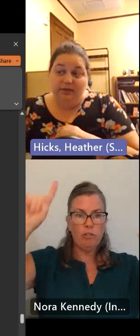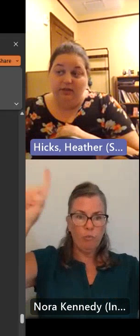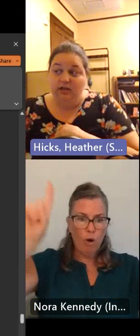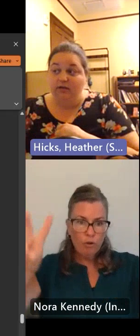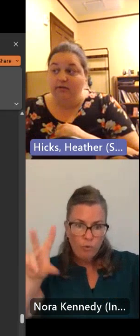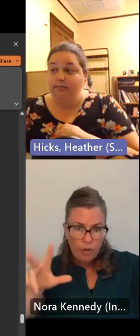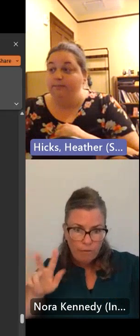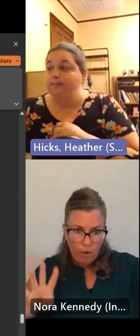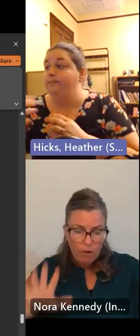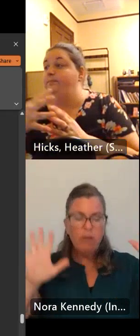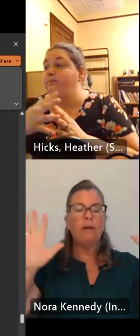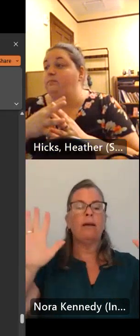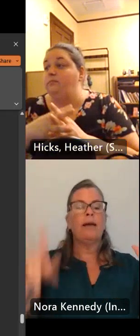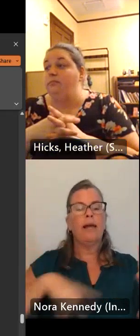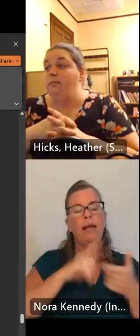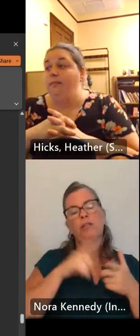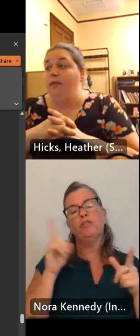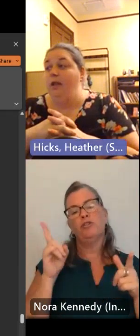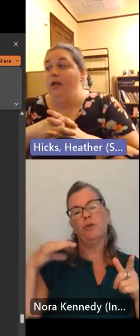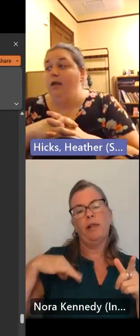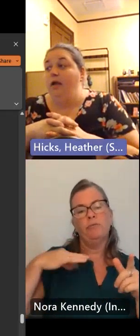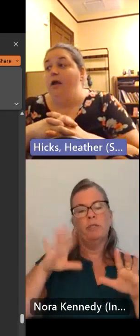using the accessibility checker.